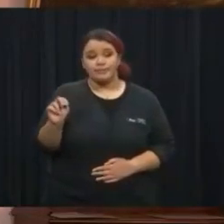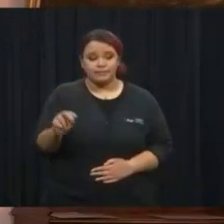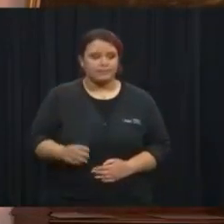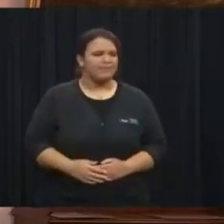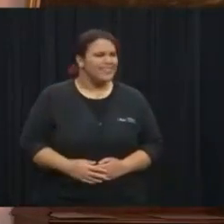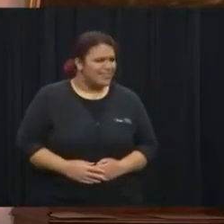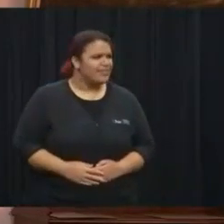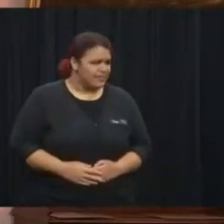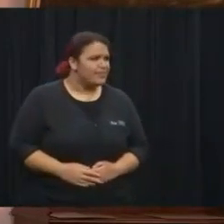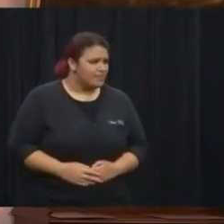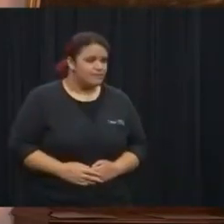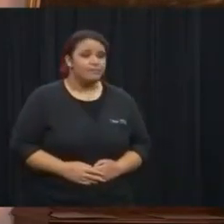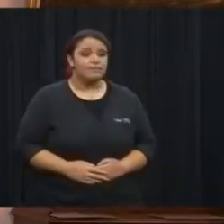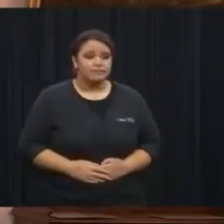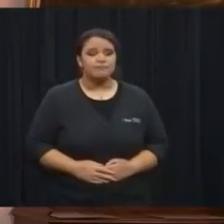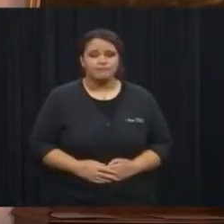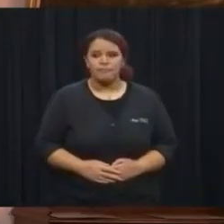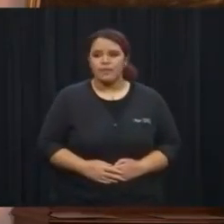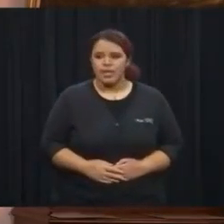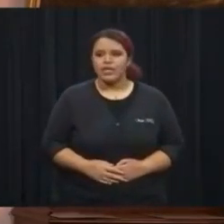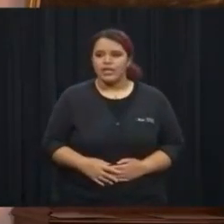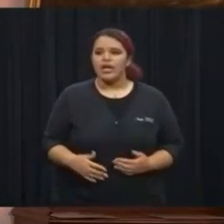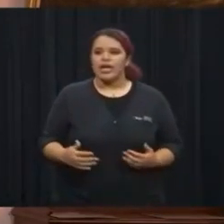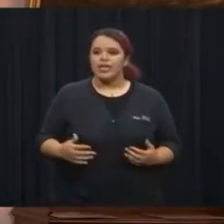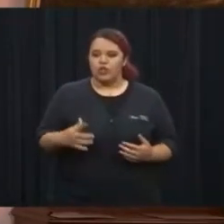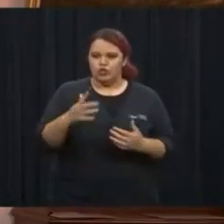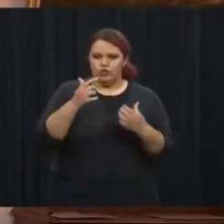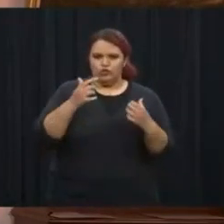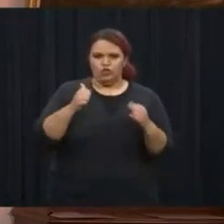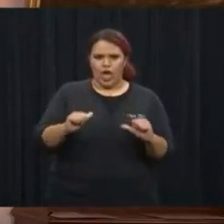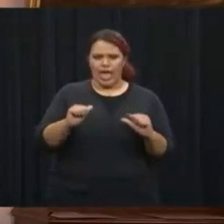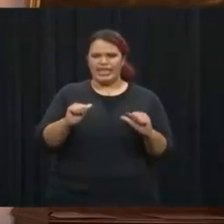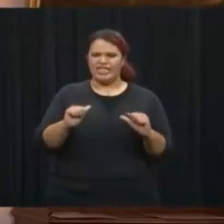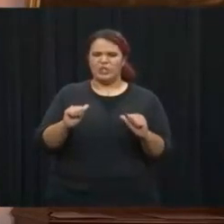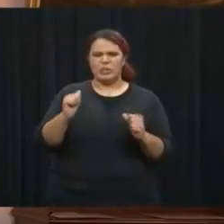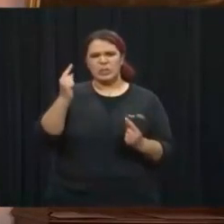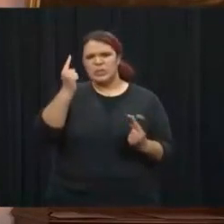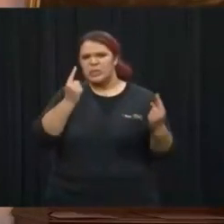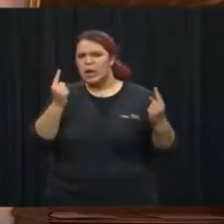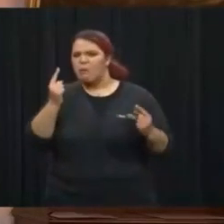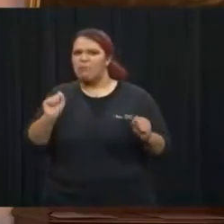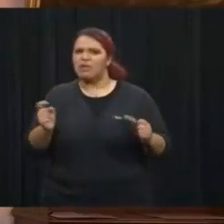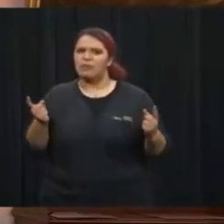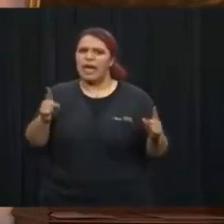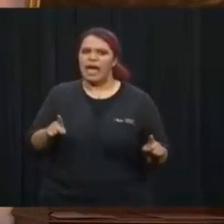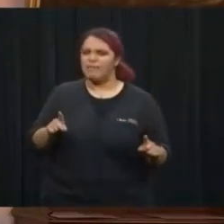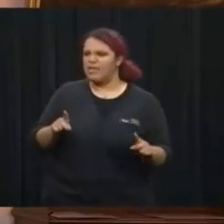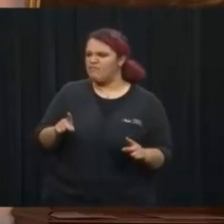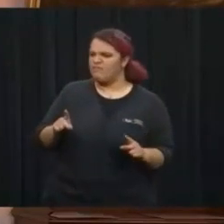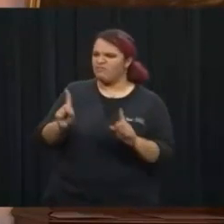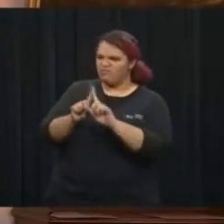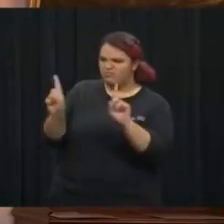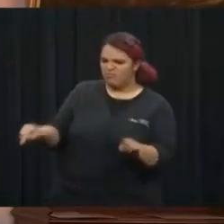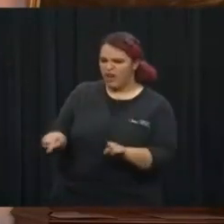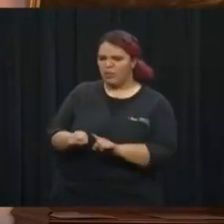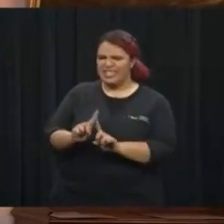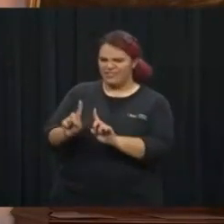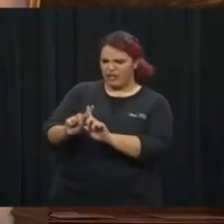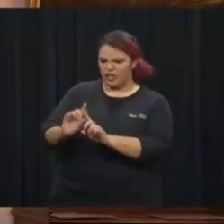Ohio has, what kind of data is out there for hospitals to prepare for this storm that's coming? Will they